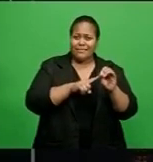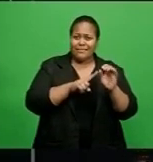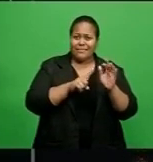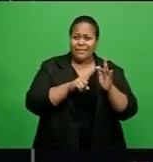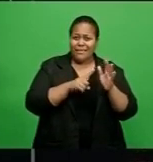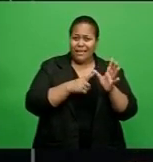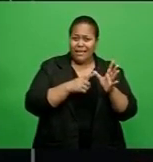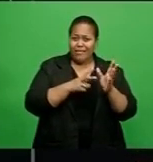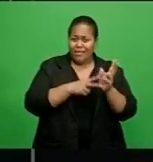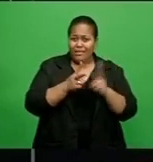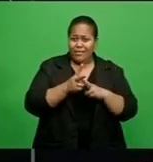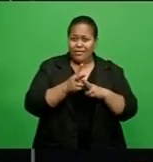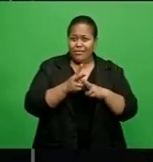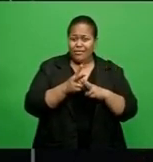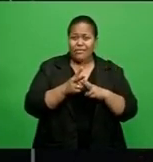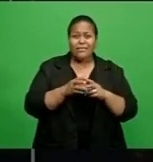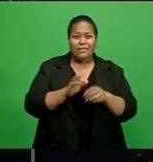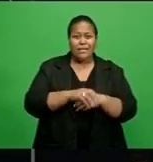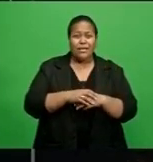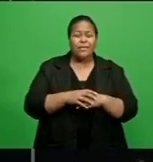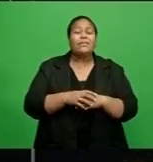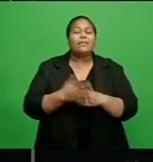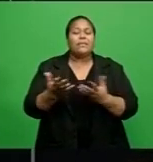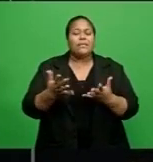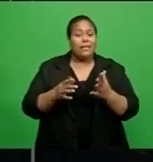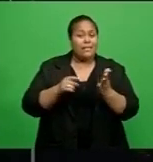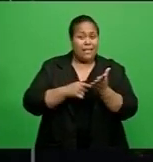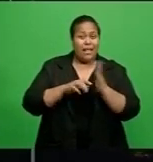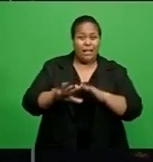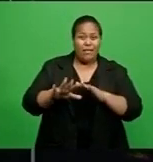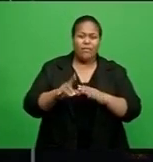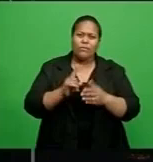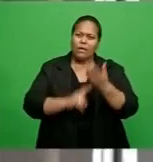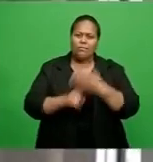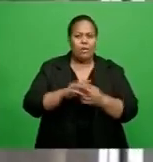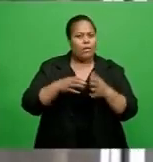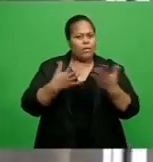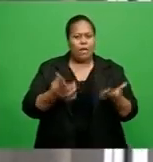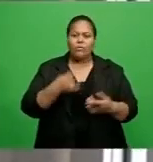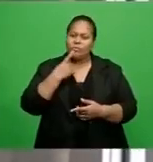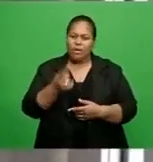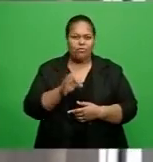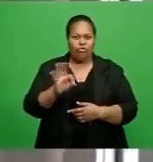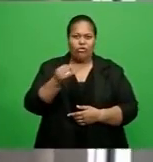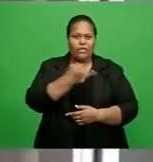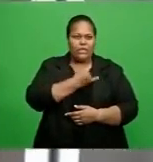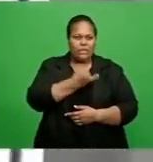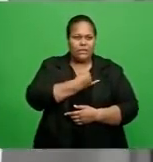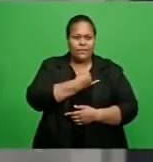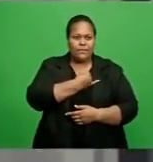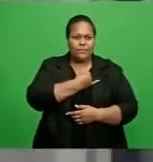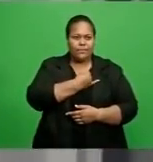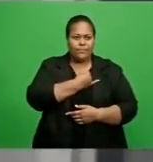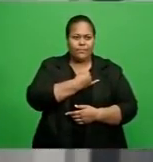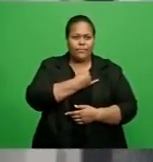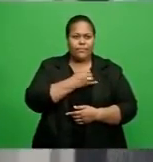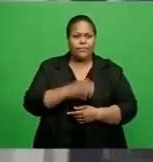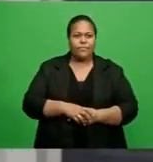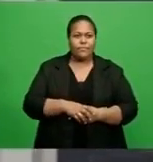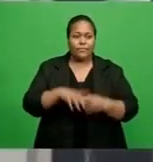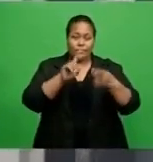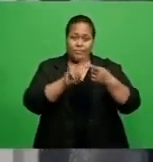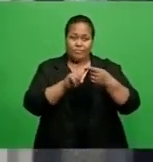have pleaded not guilty. The alleged incident happened in April. Sevenaya Narongi, Kameli